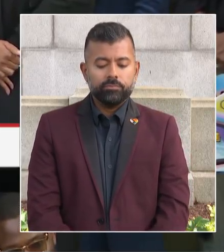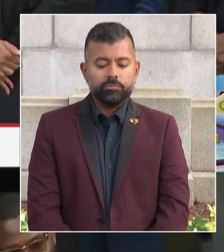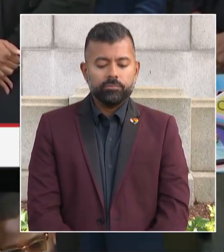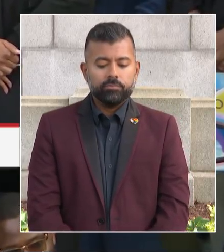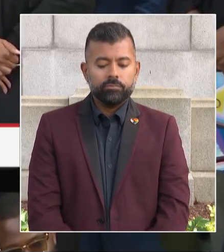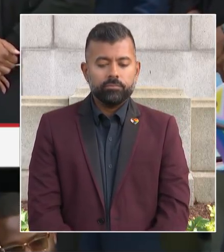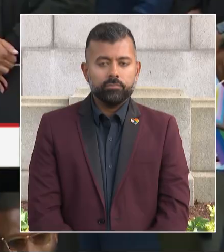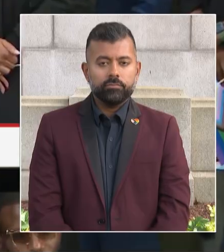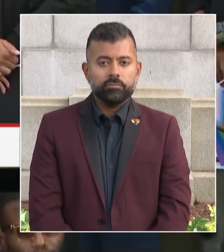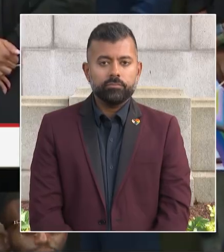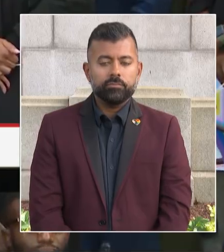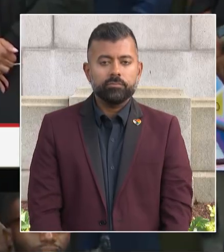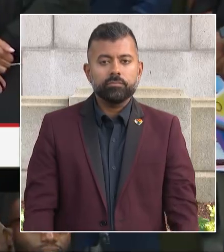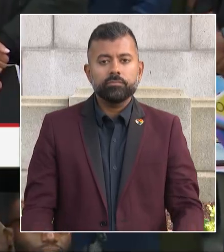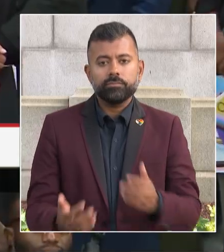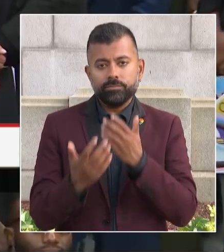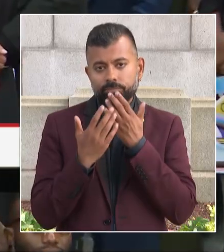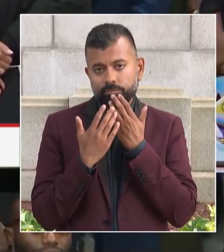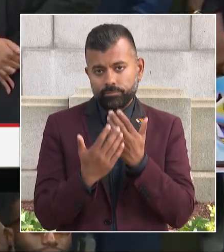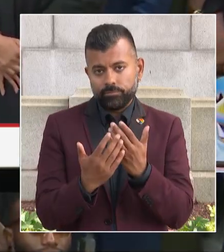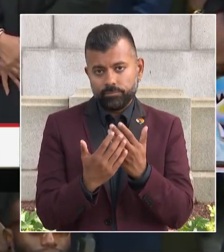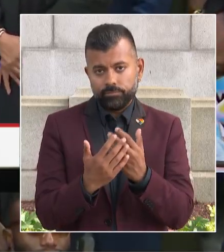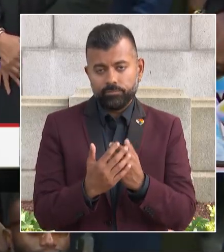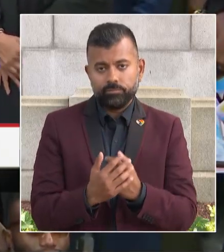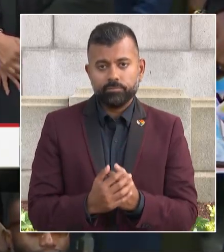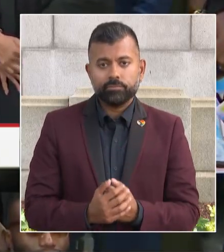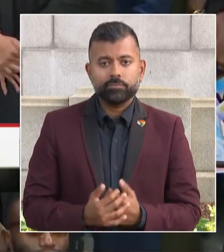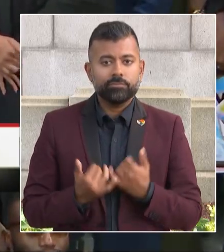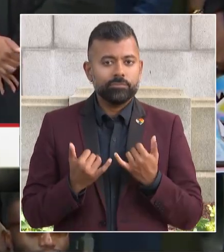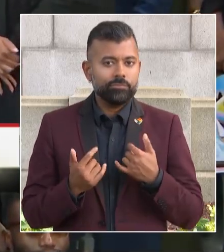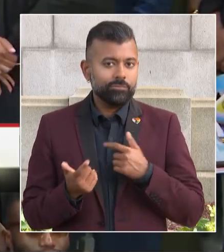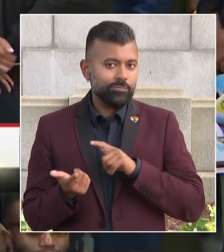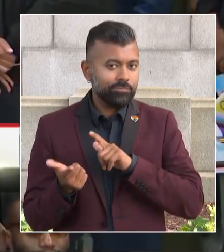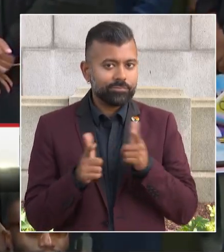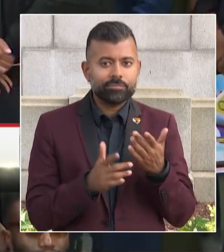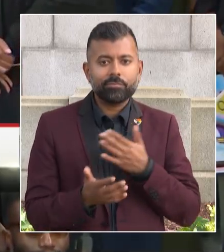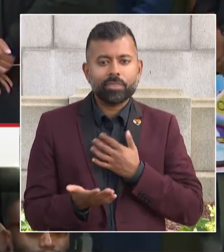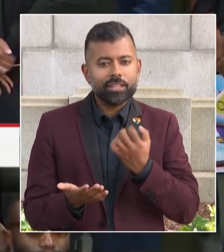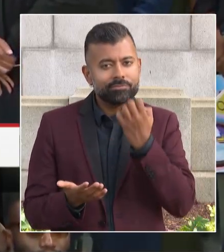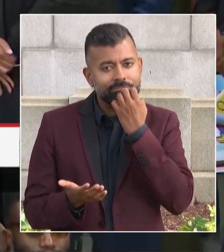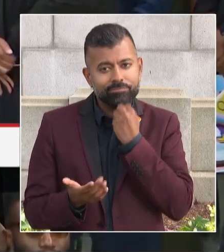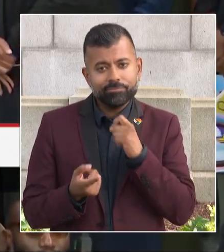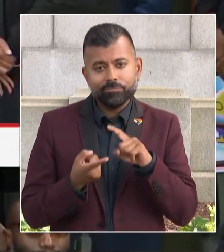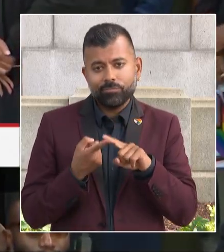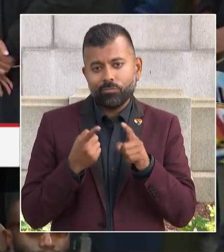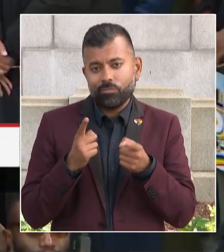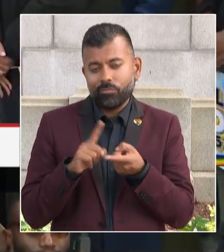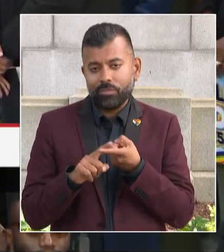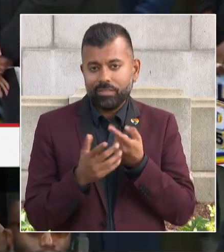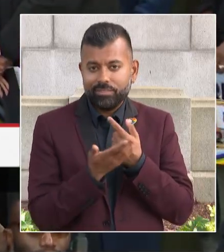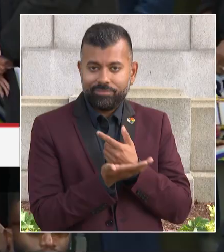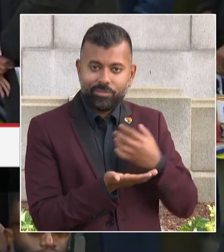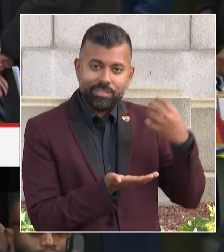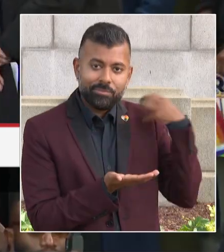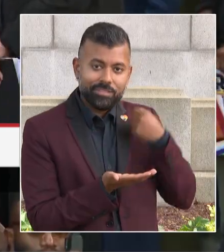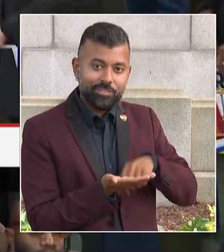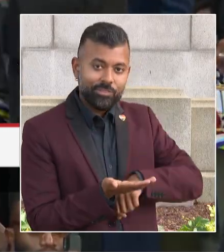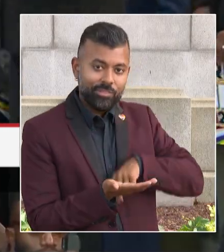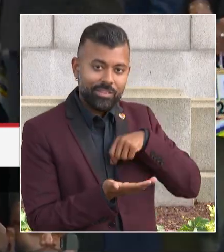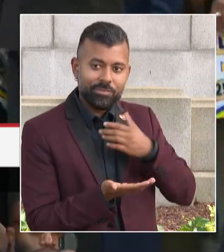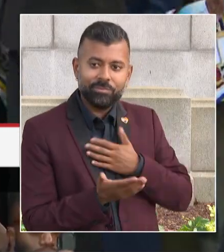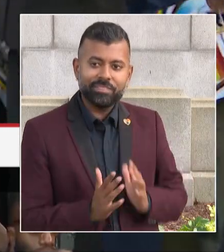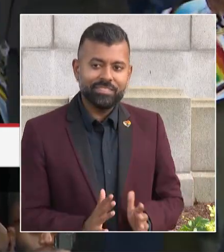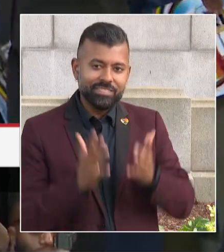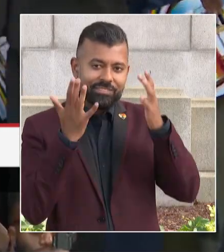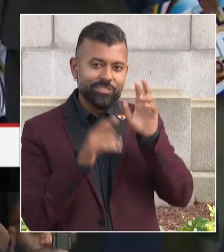Thank you. And I'll now pass it off to one of my dearest friends from Capitol Pride. Everyone please make some noise for Ryan!